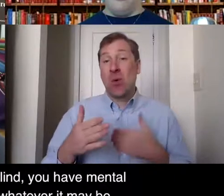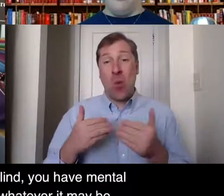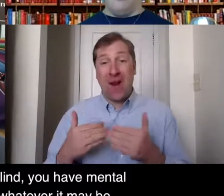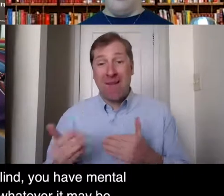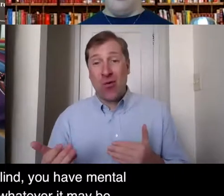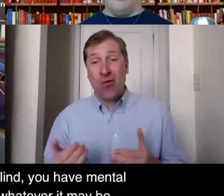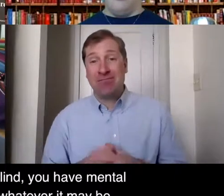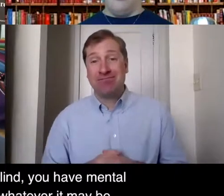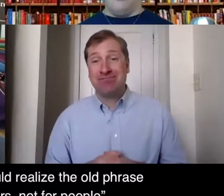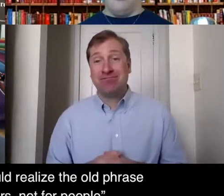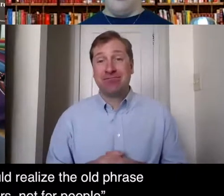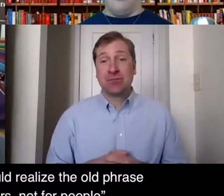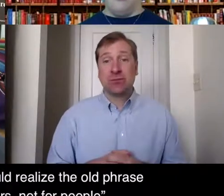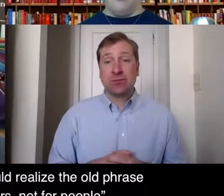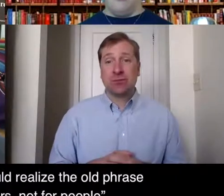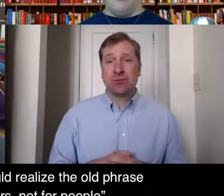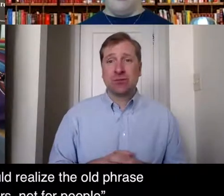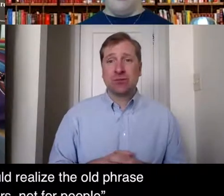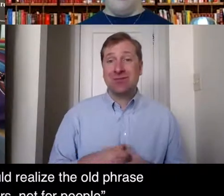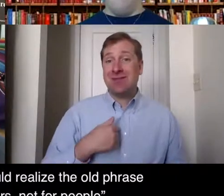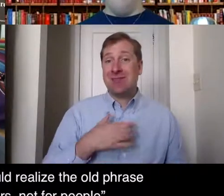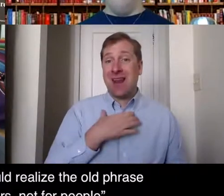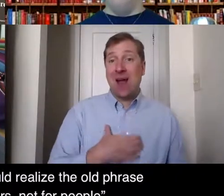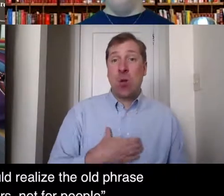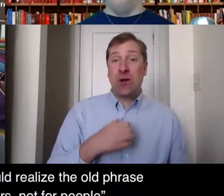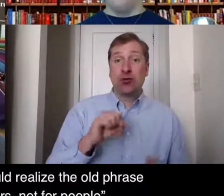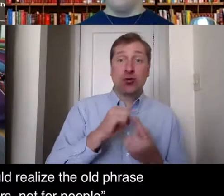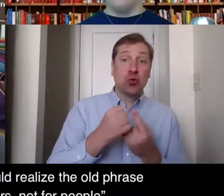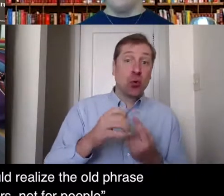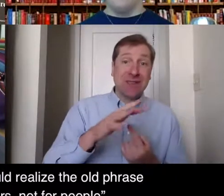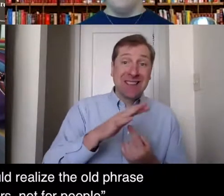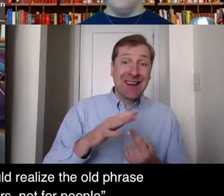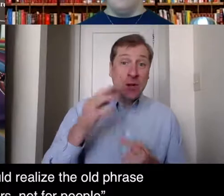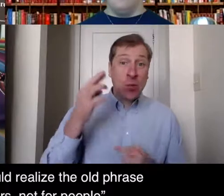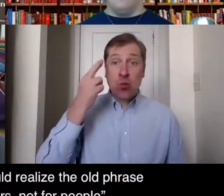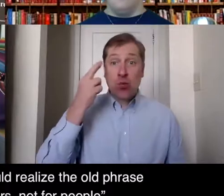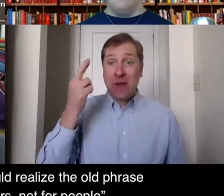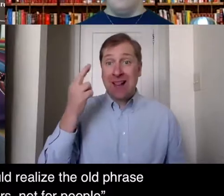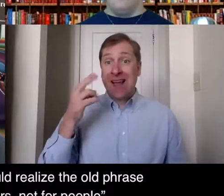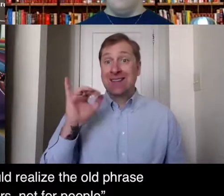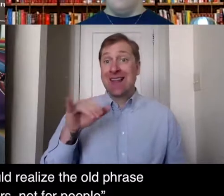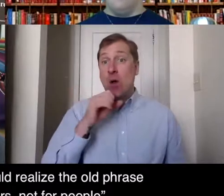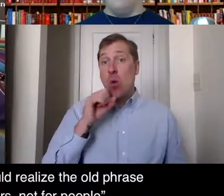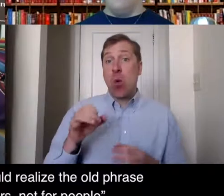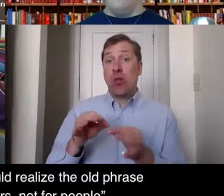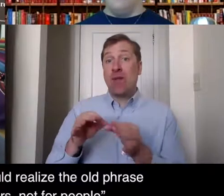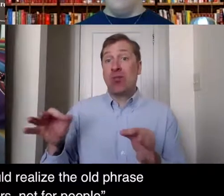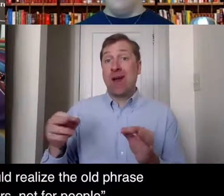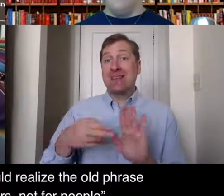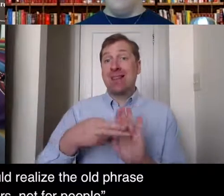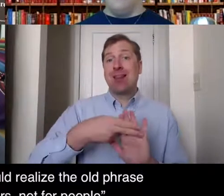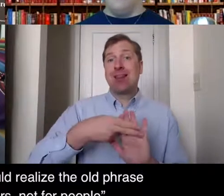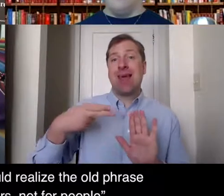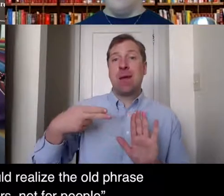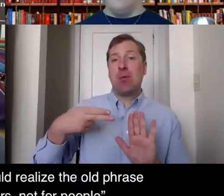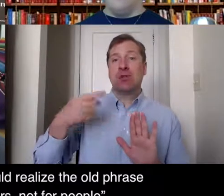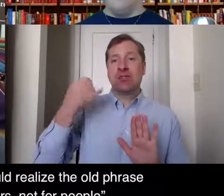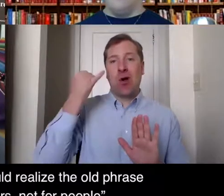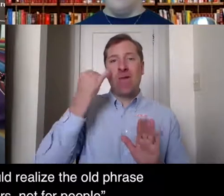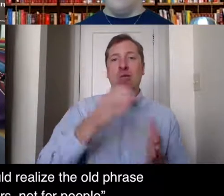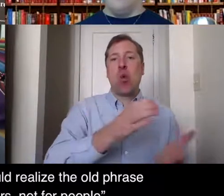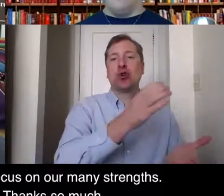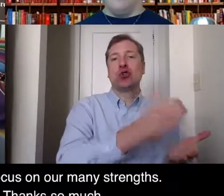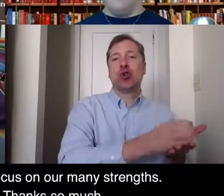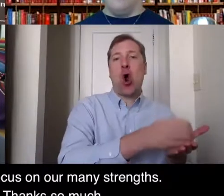be. And I wish society would realize the old phrase, labels are for jars, not for